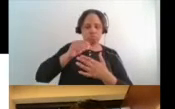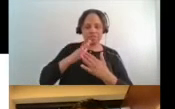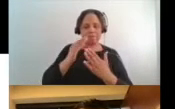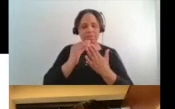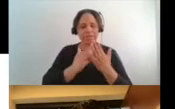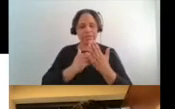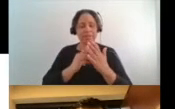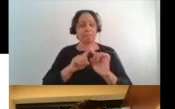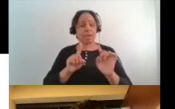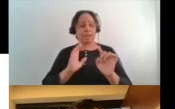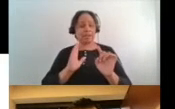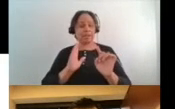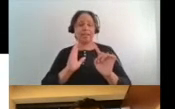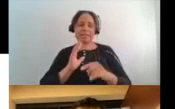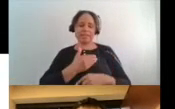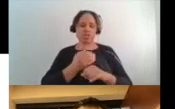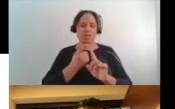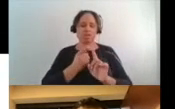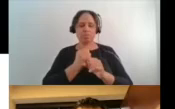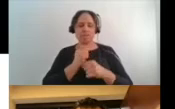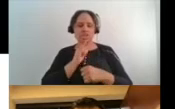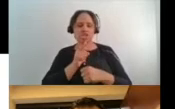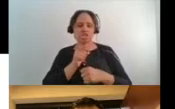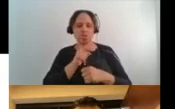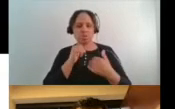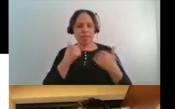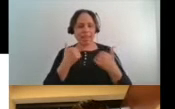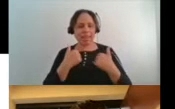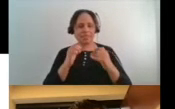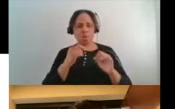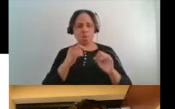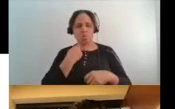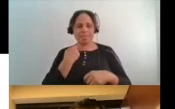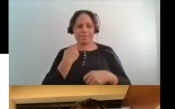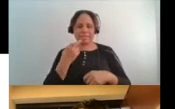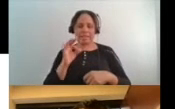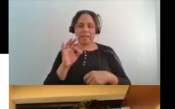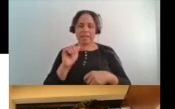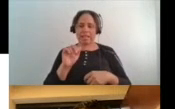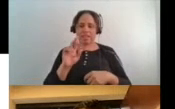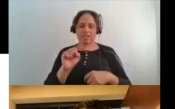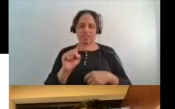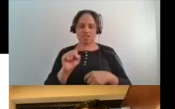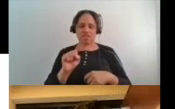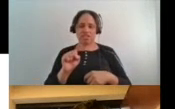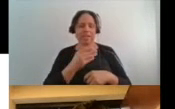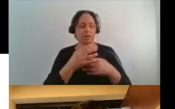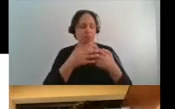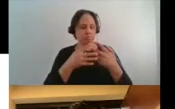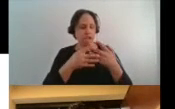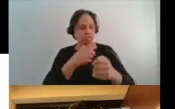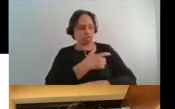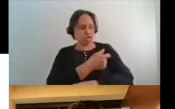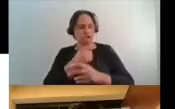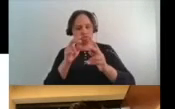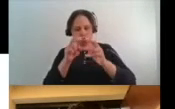for kidney failure. So we do blood draws and some shots, like was mentioned, to make sure that it's safe for you, okay? And then does a kidney